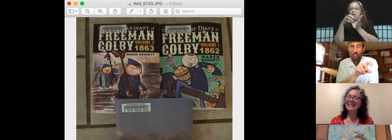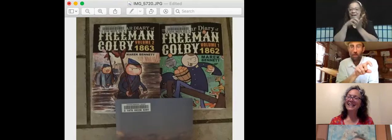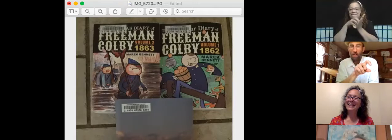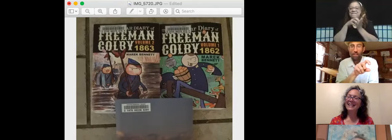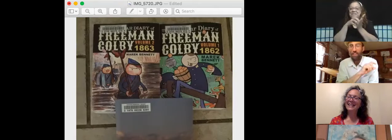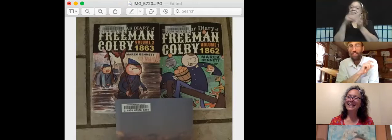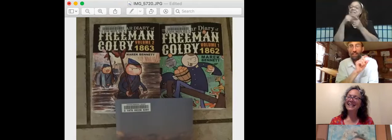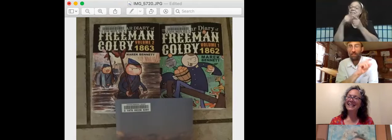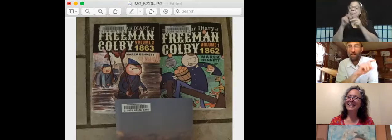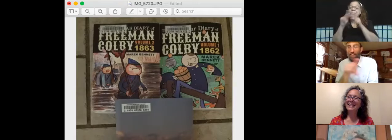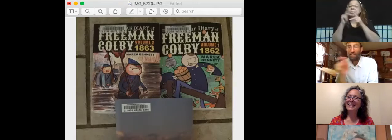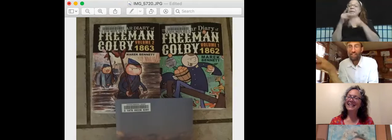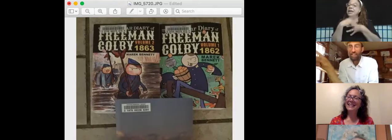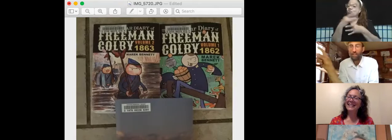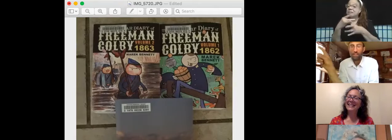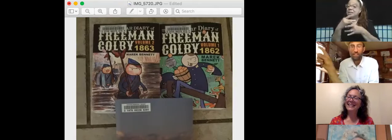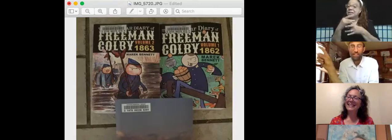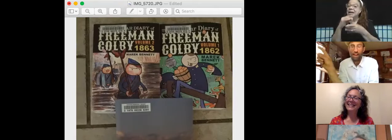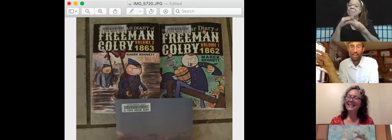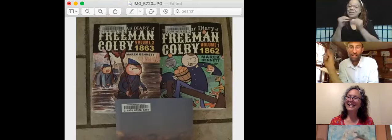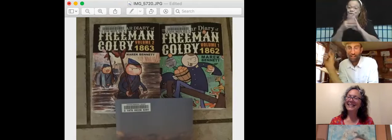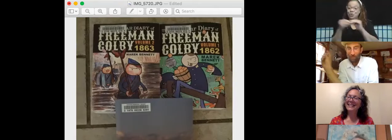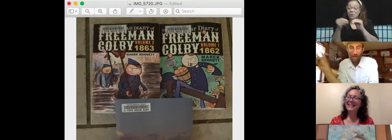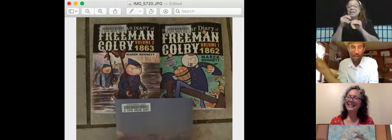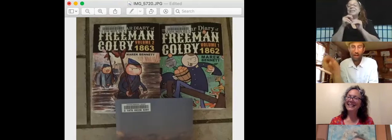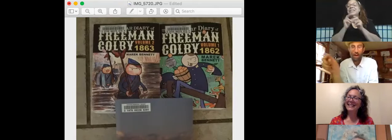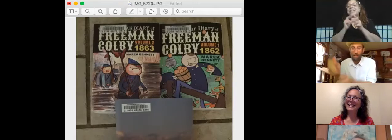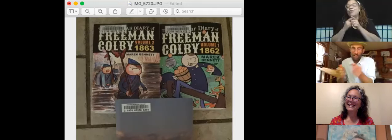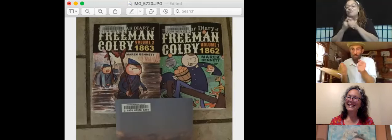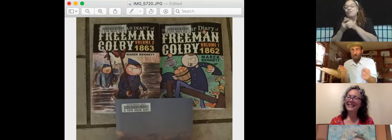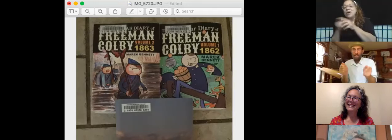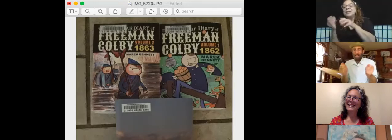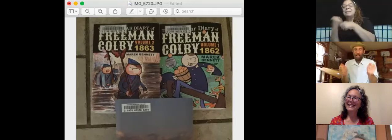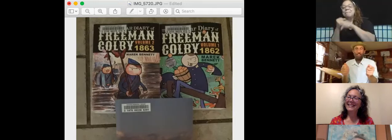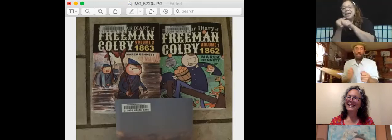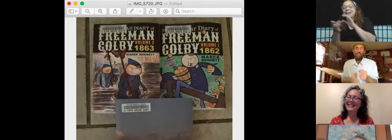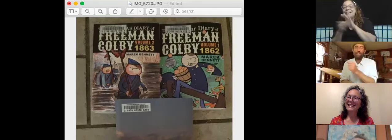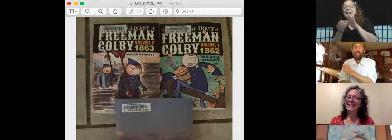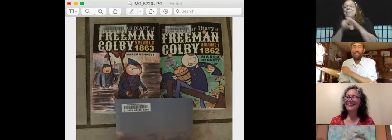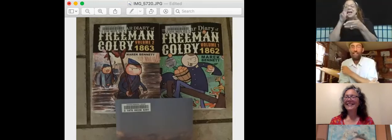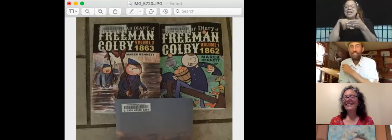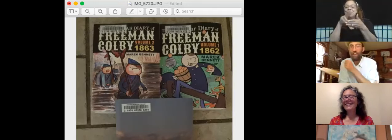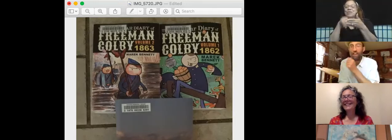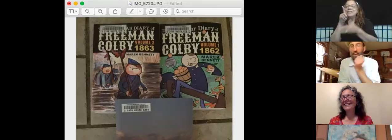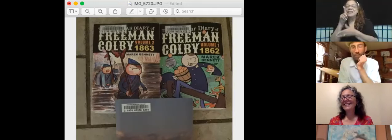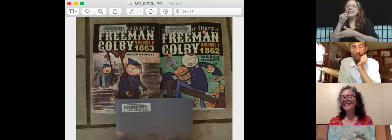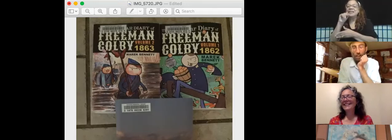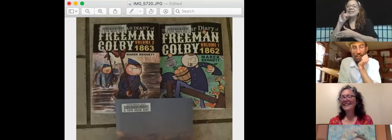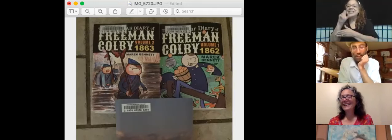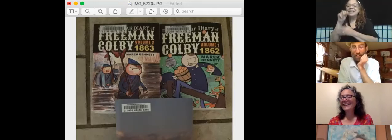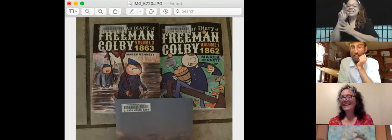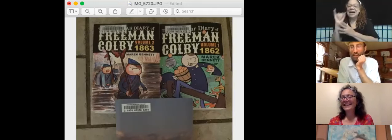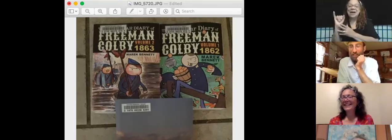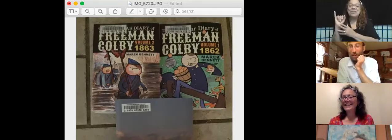get people so interested, they'll run down to the historical society and they'll make a copy and they'll read the diary themselves. So I kind of